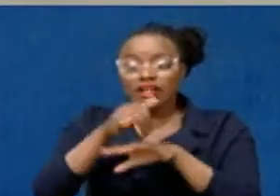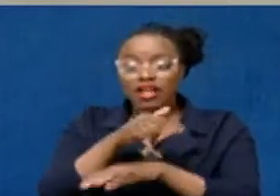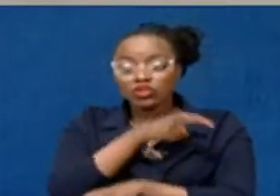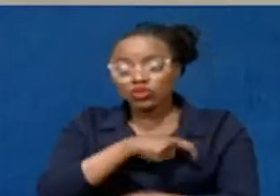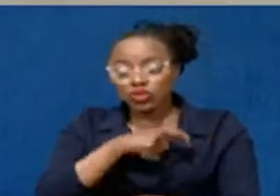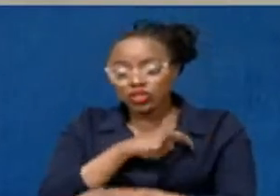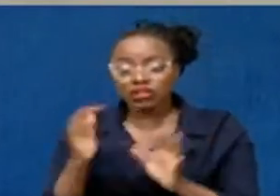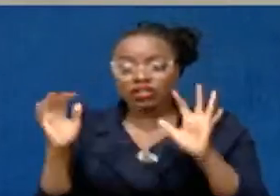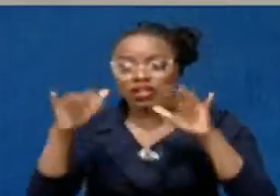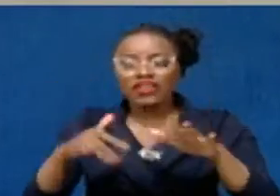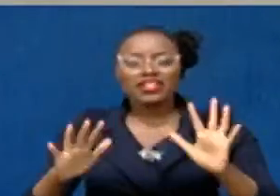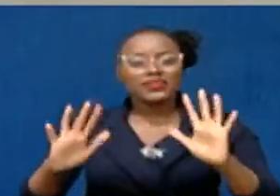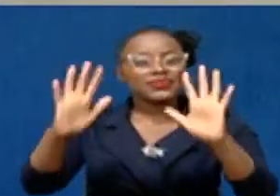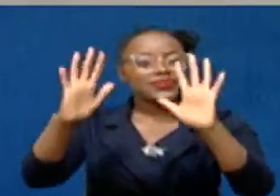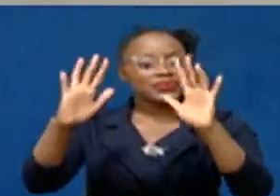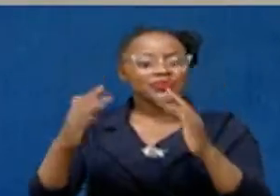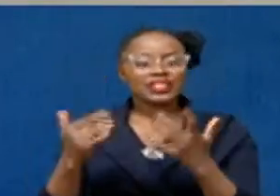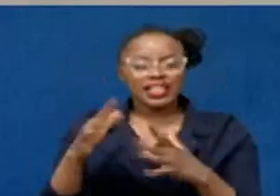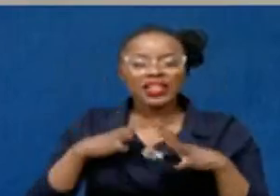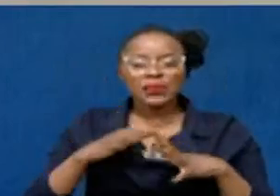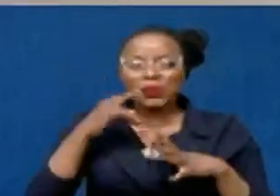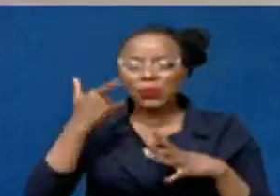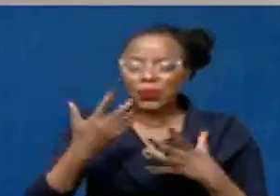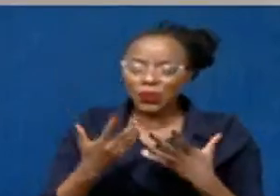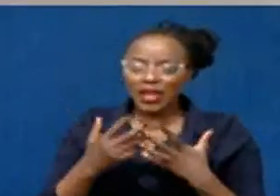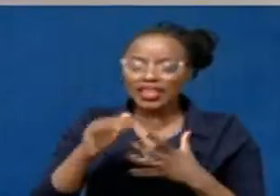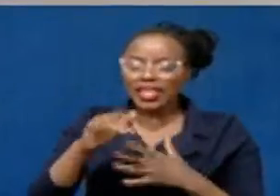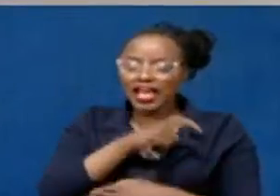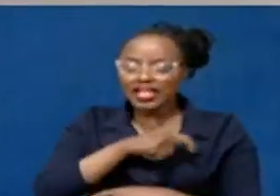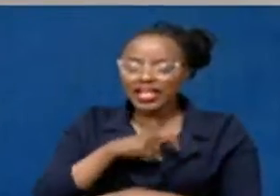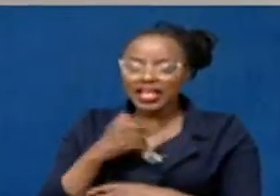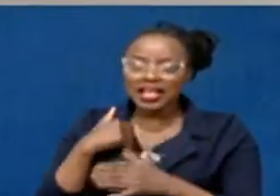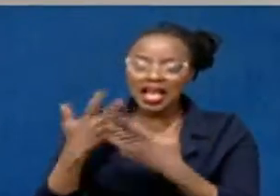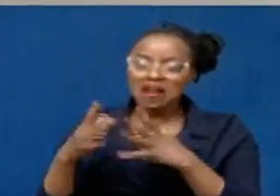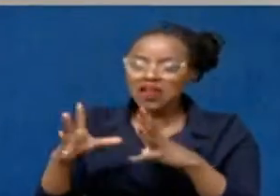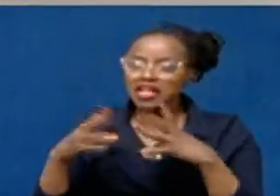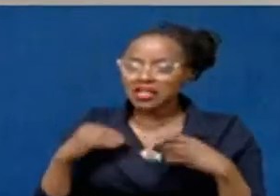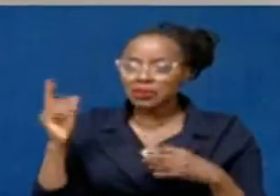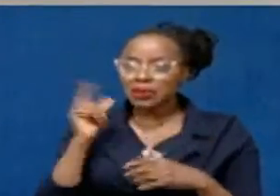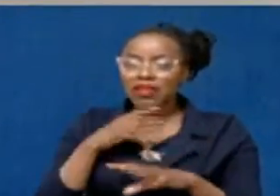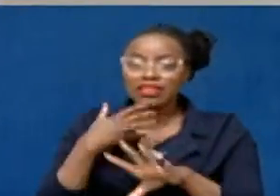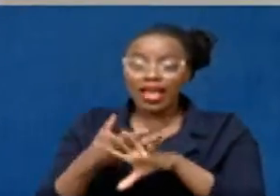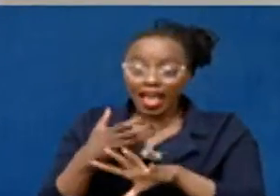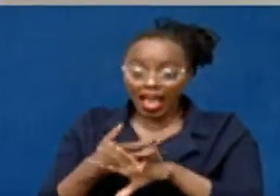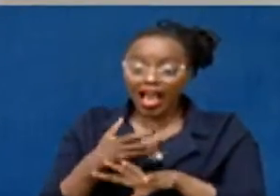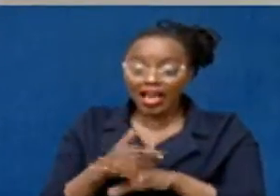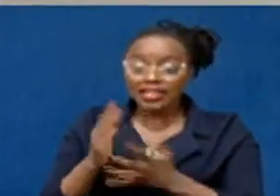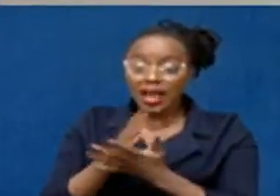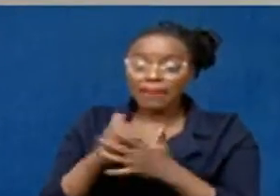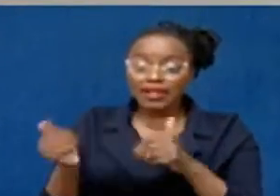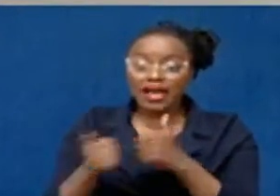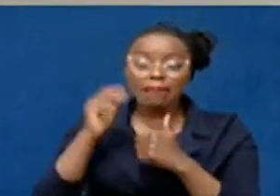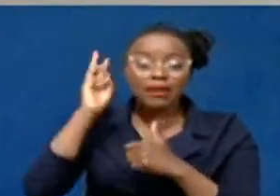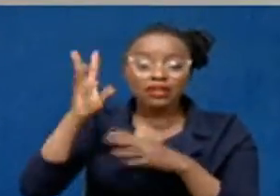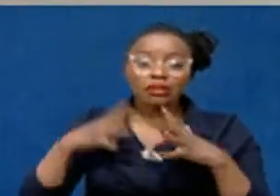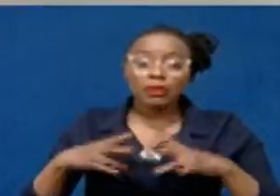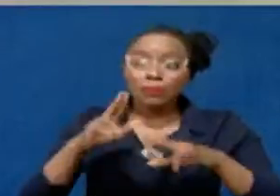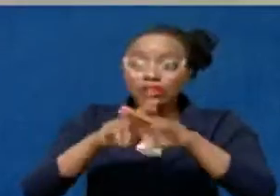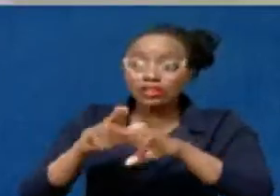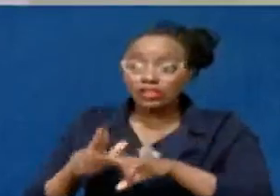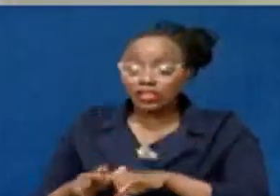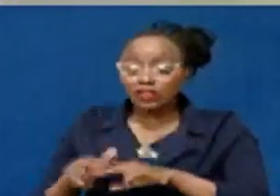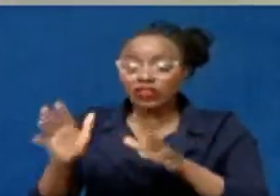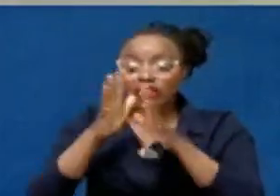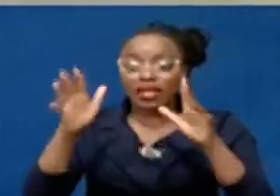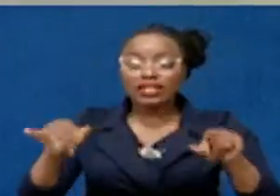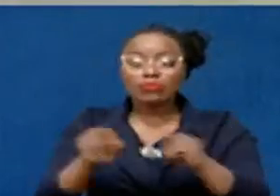delegate conferences and congratulating those who are being endorsed by their delegates and their parties. The harder part is coming, where people will sit